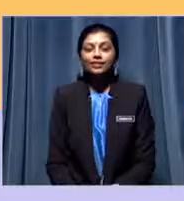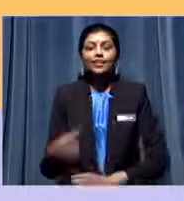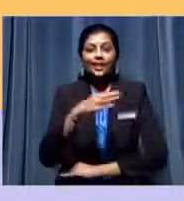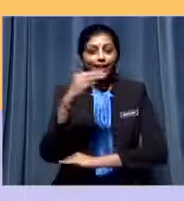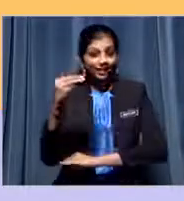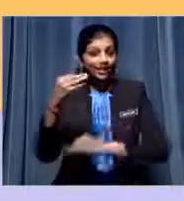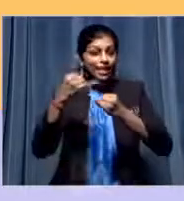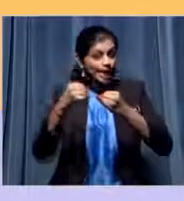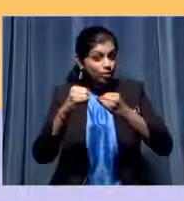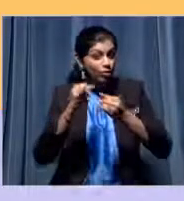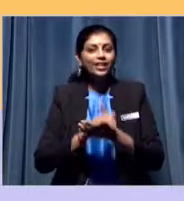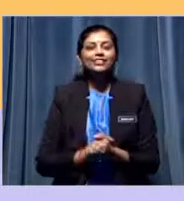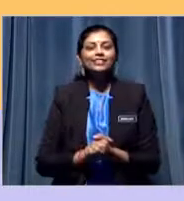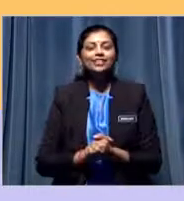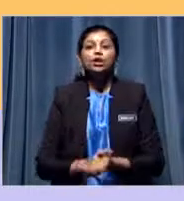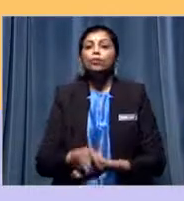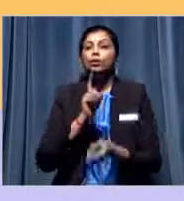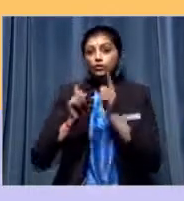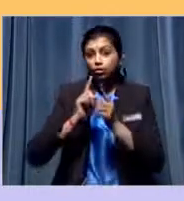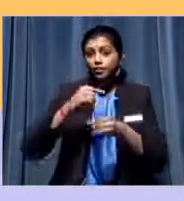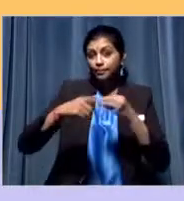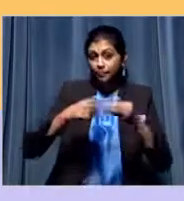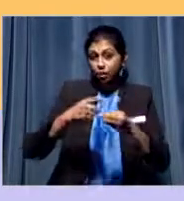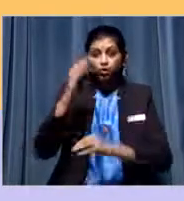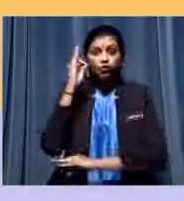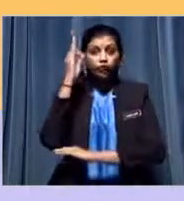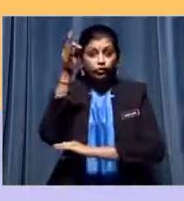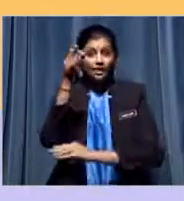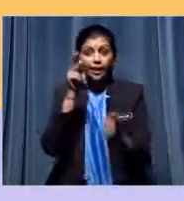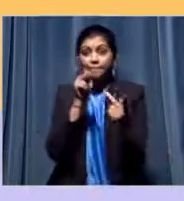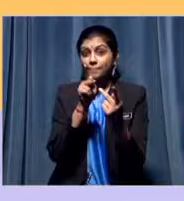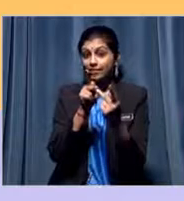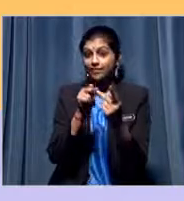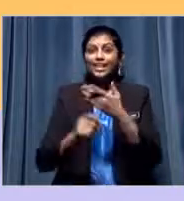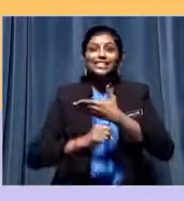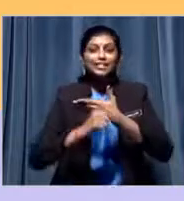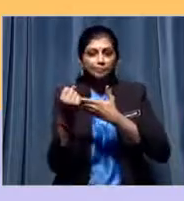And for the last one, let's talk about future perfect simple.